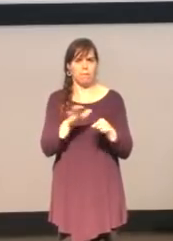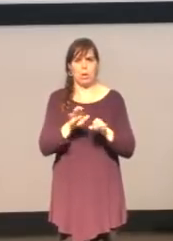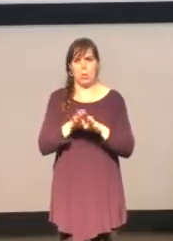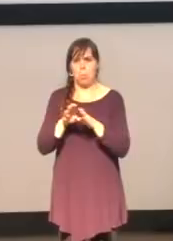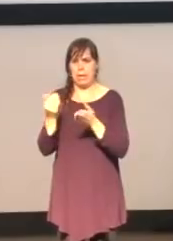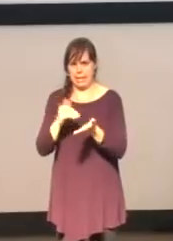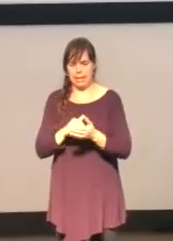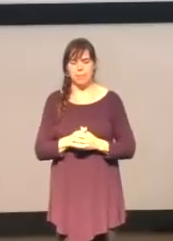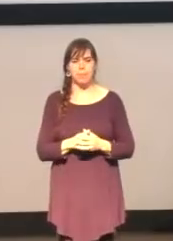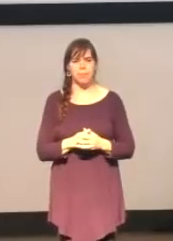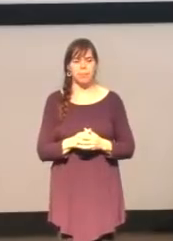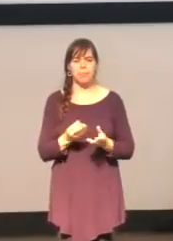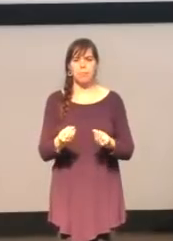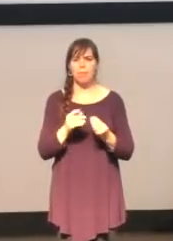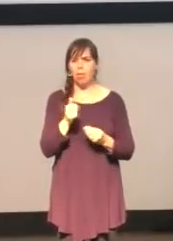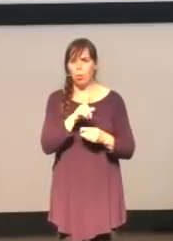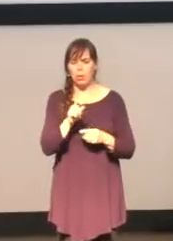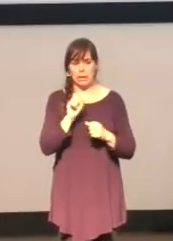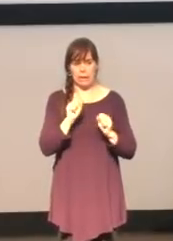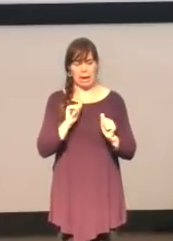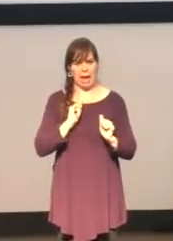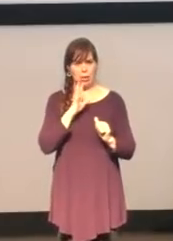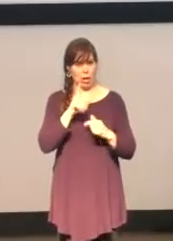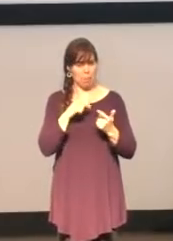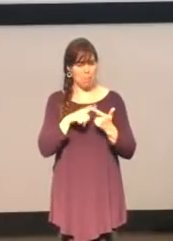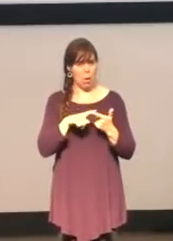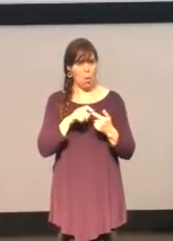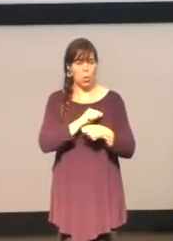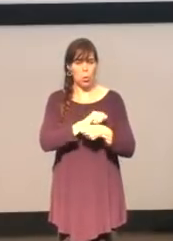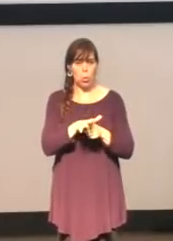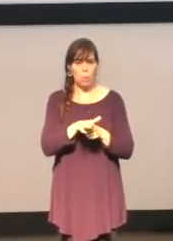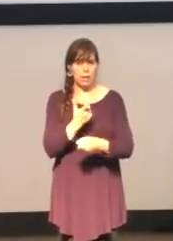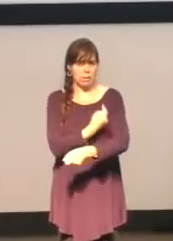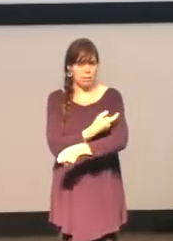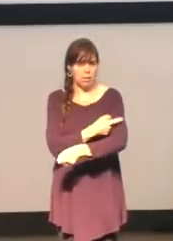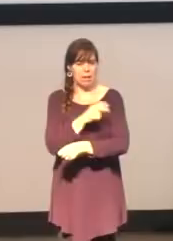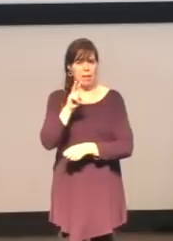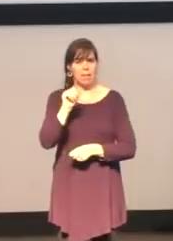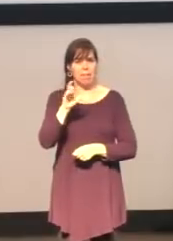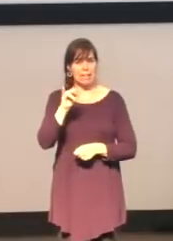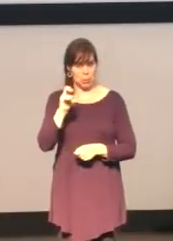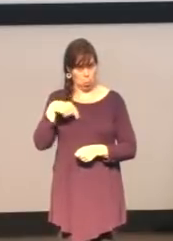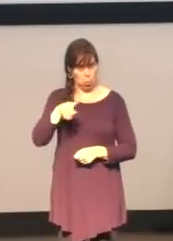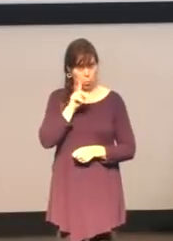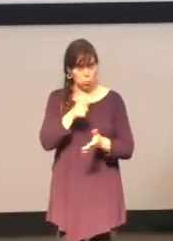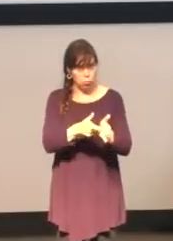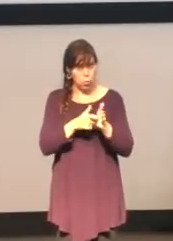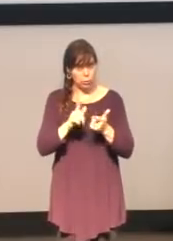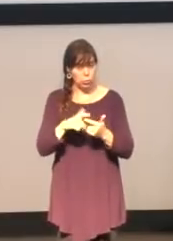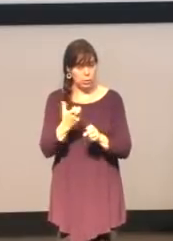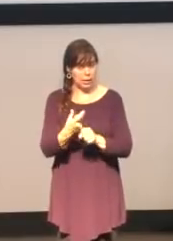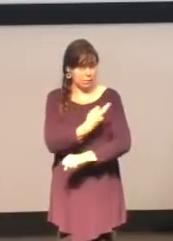Is asked if I can provide an update on COVID vaccines, and will we be required to vaccinate? So